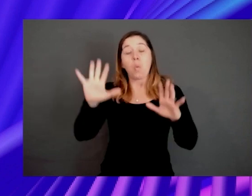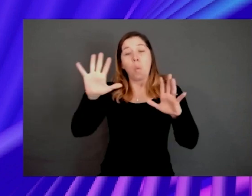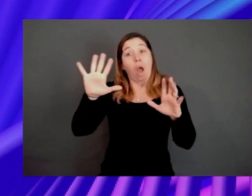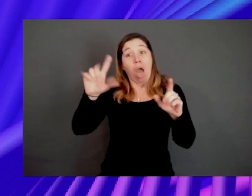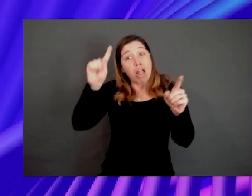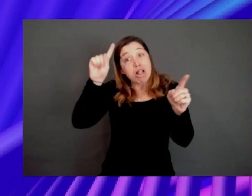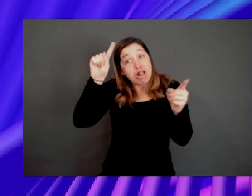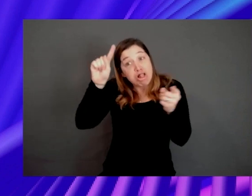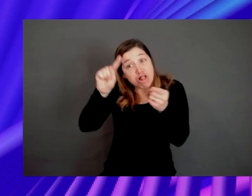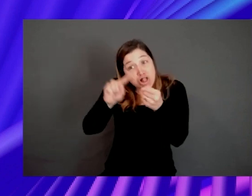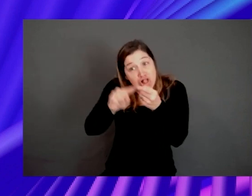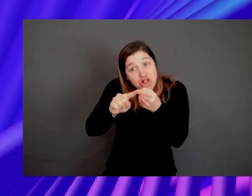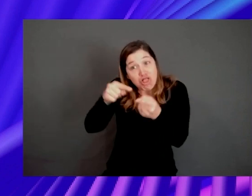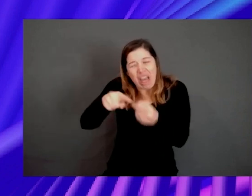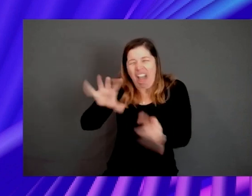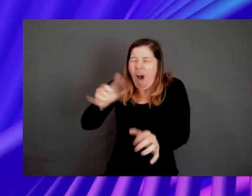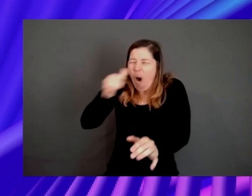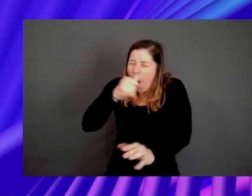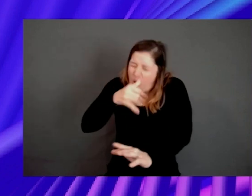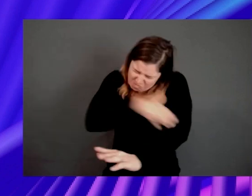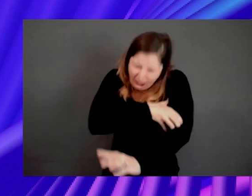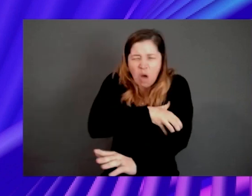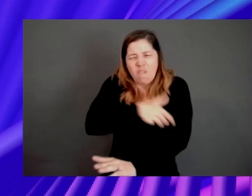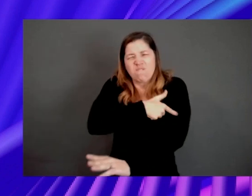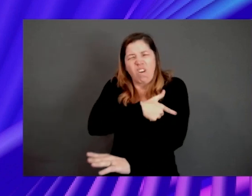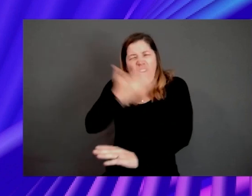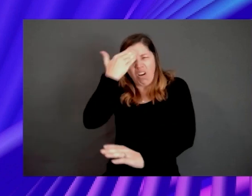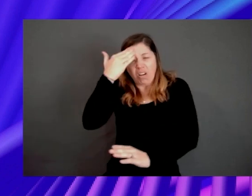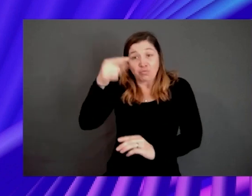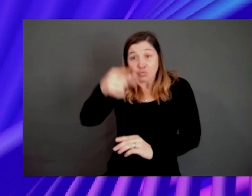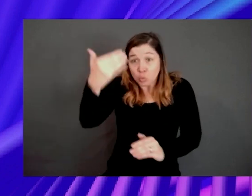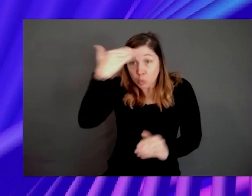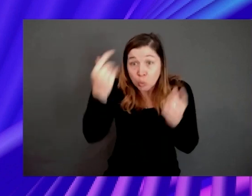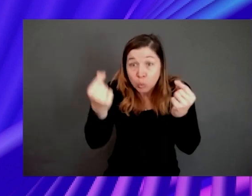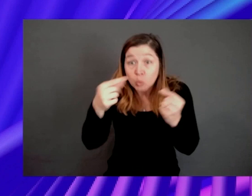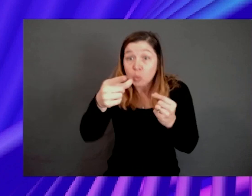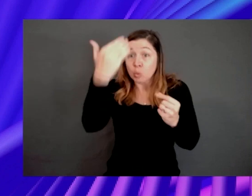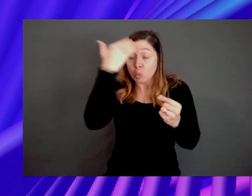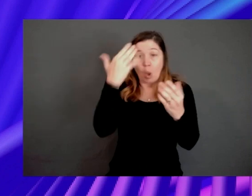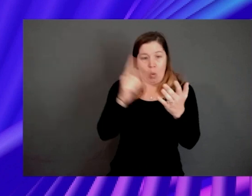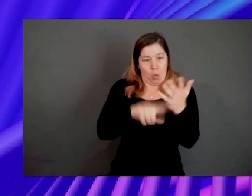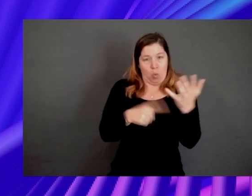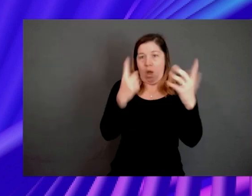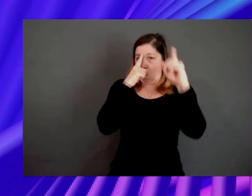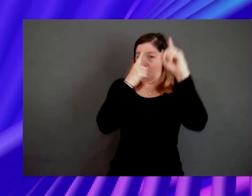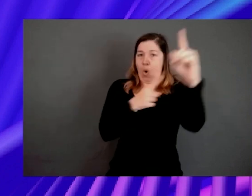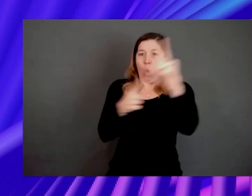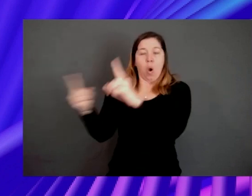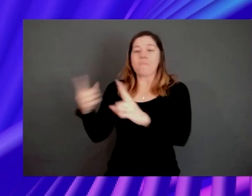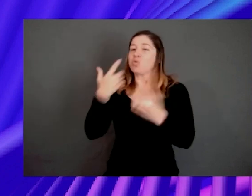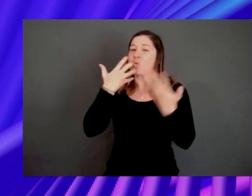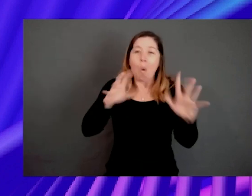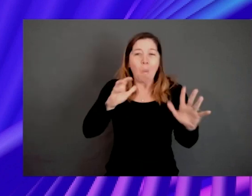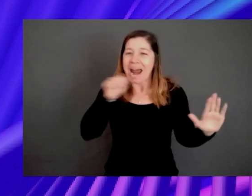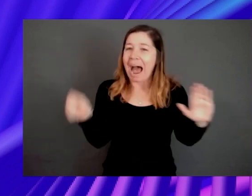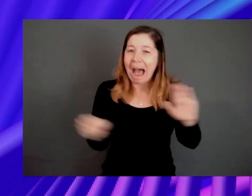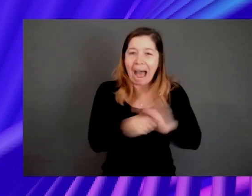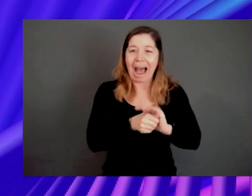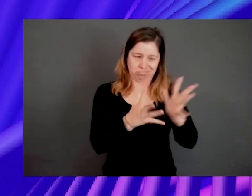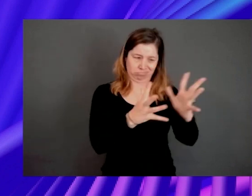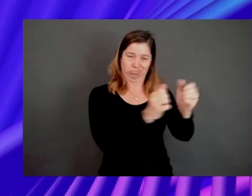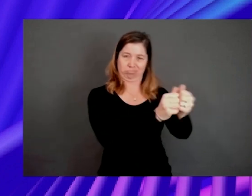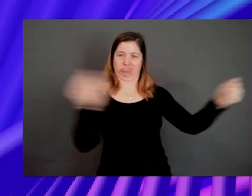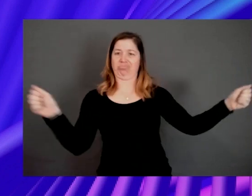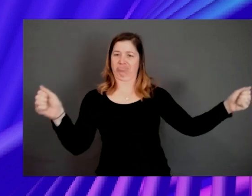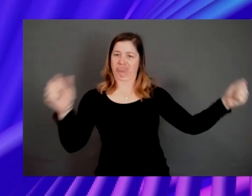you know what you're doing, you know AWS, and you want to take advantage of those, none of that stuff should be hidden from you. So we want to make sure that you have access to all